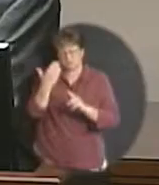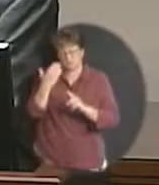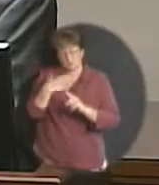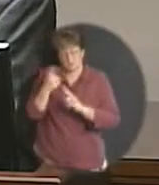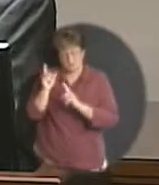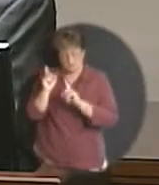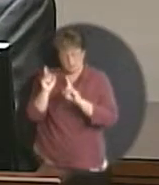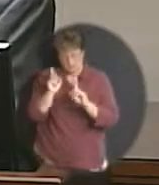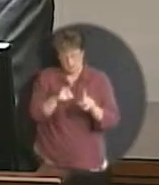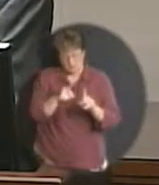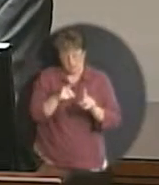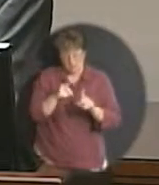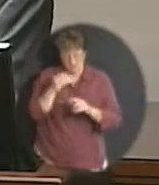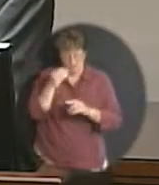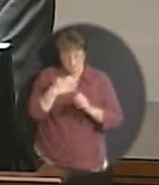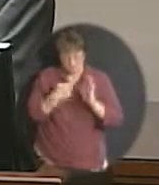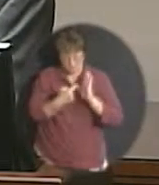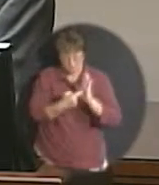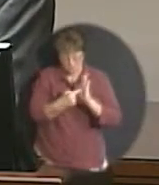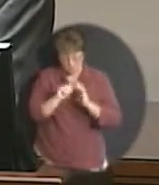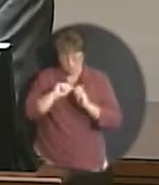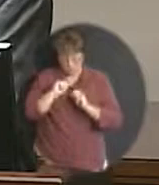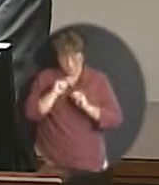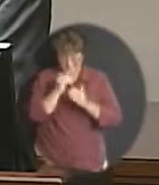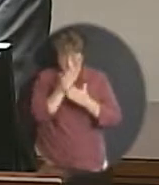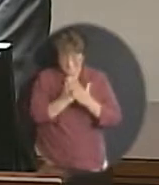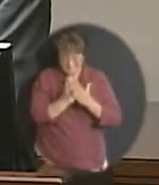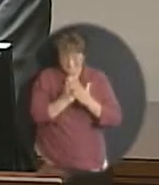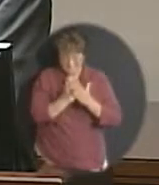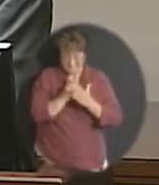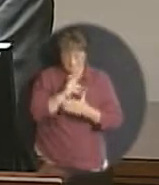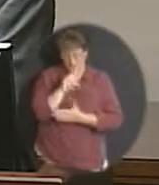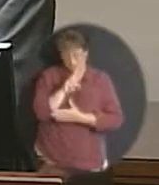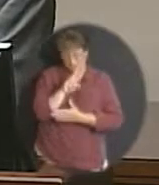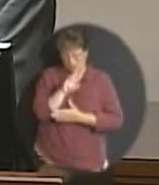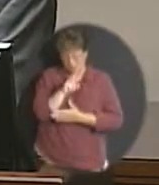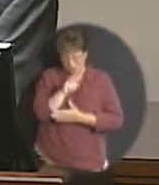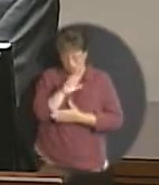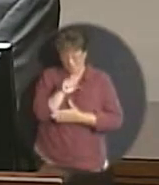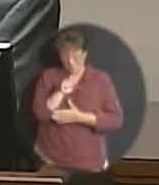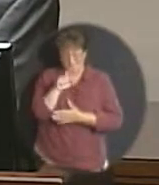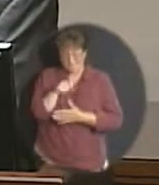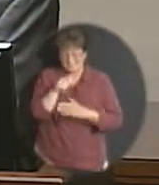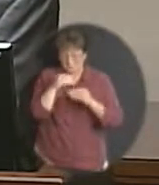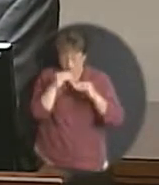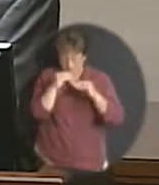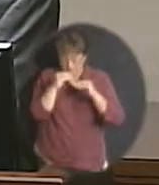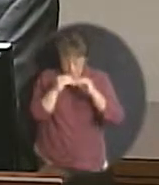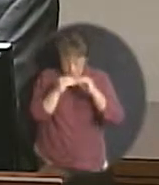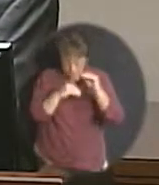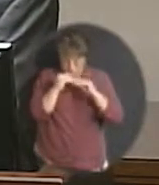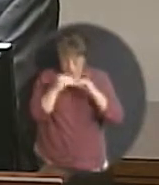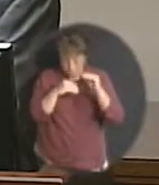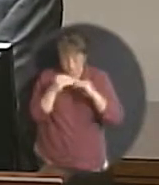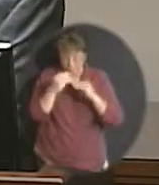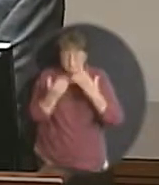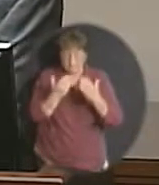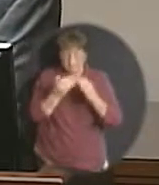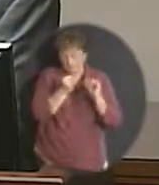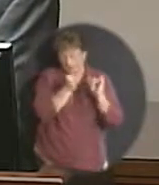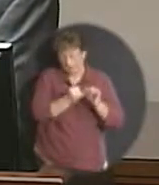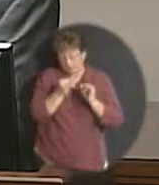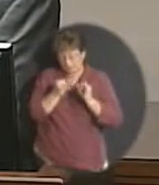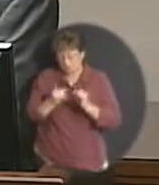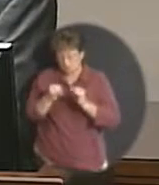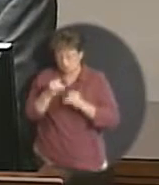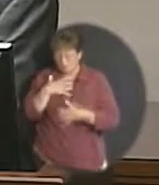penthouse multi-zone units. Some of the units could be repaired through replacement of individual heaters. Other units, based